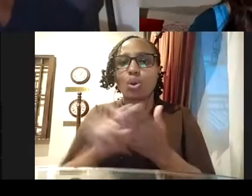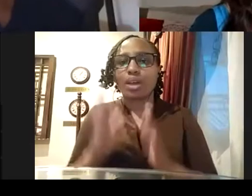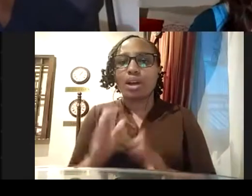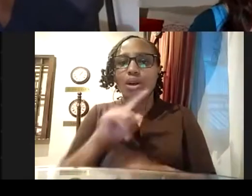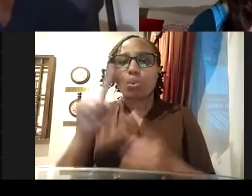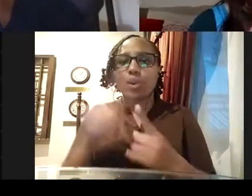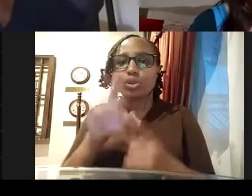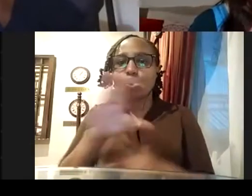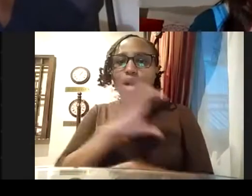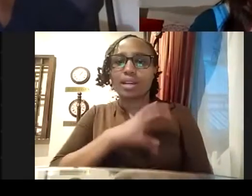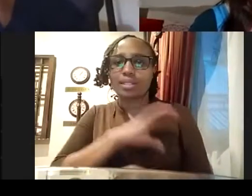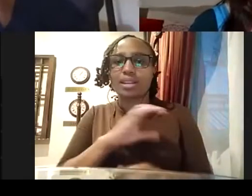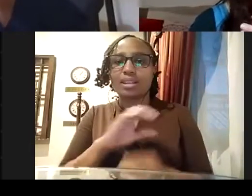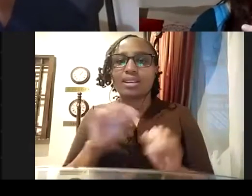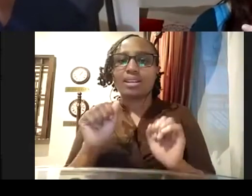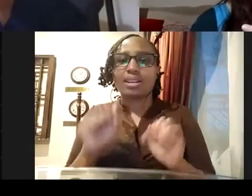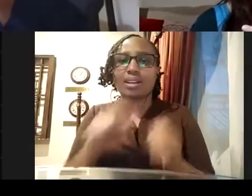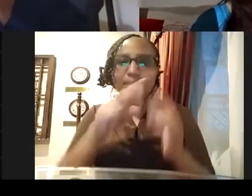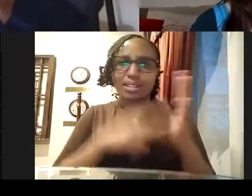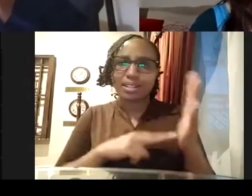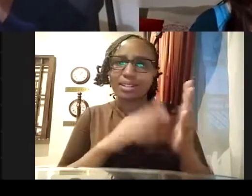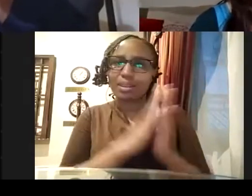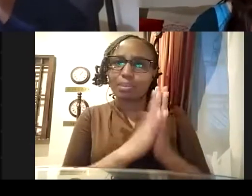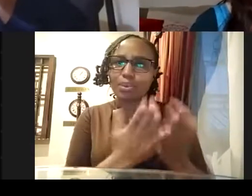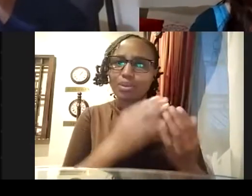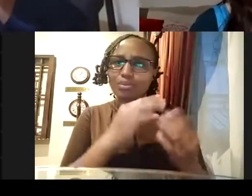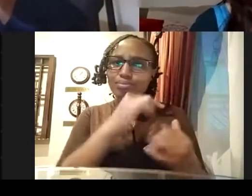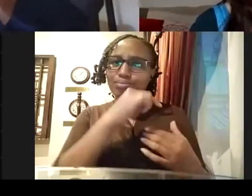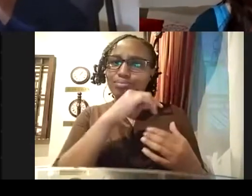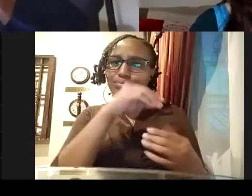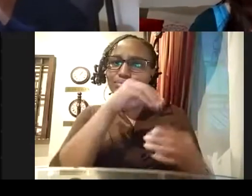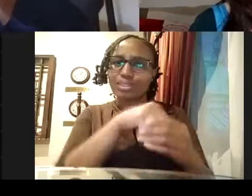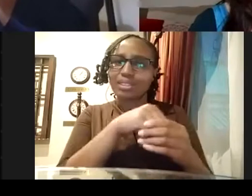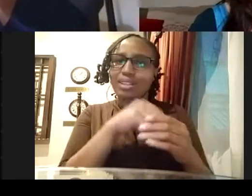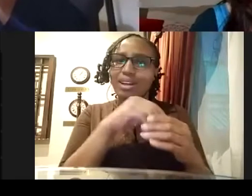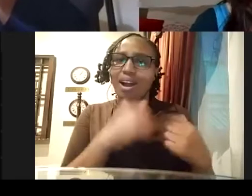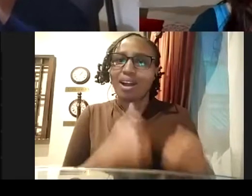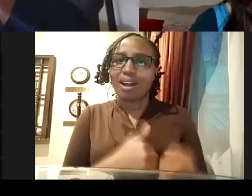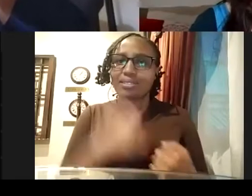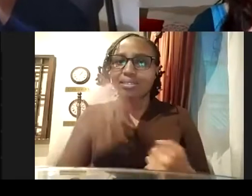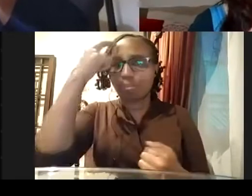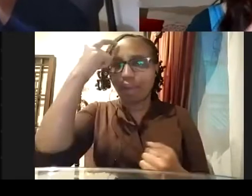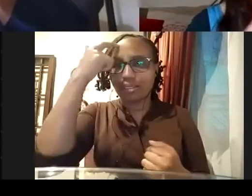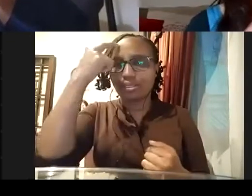are literally like leapt out of the book into people's hearts, into people's minds, you know, and they do feel real, you